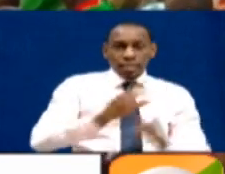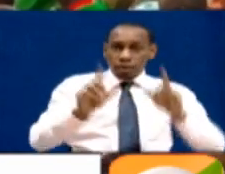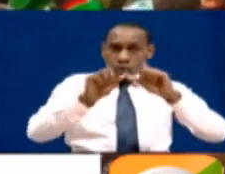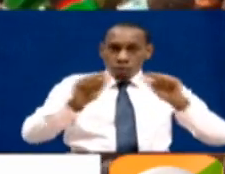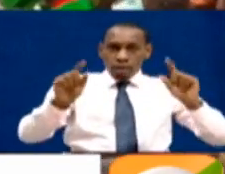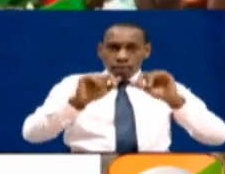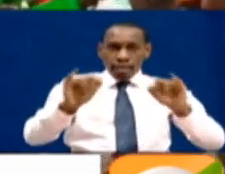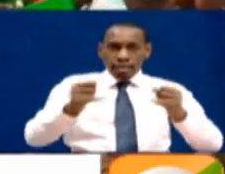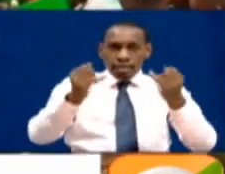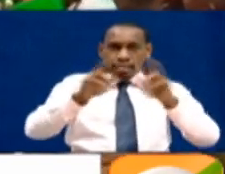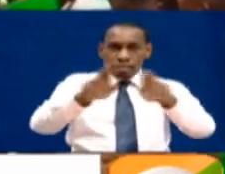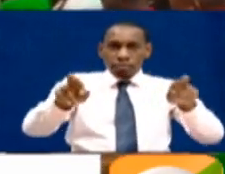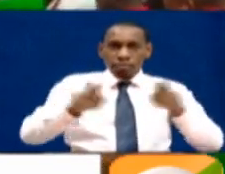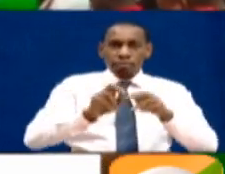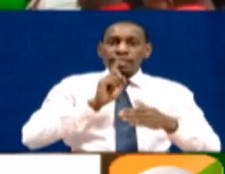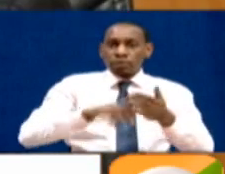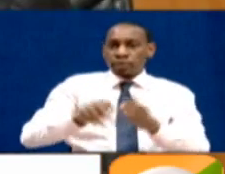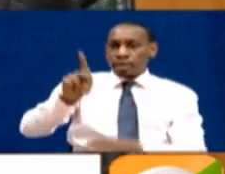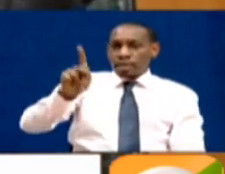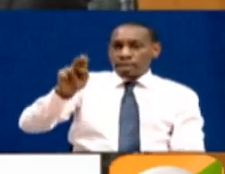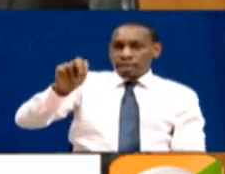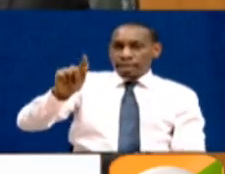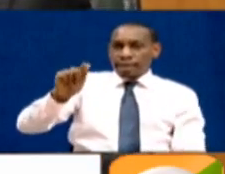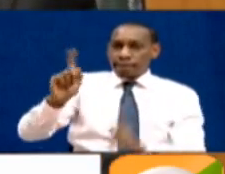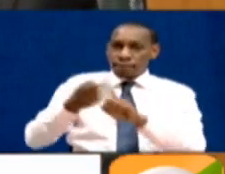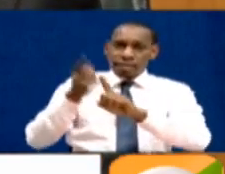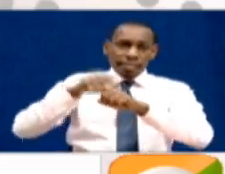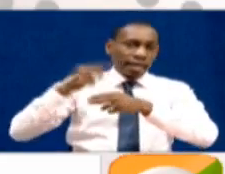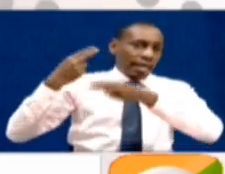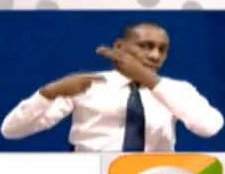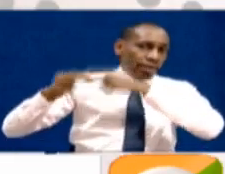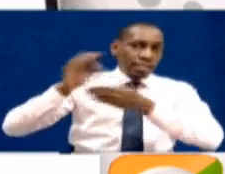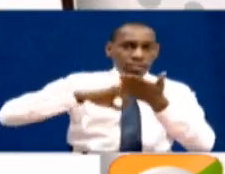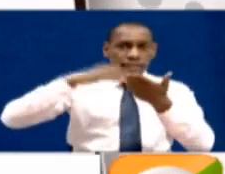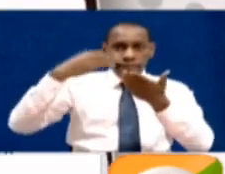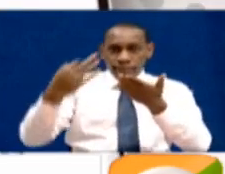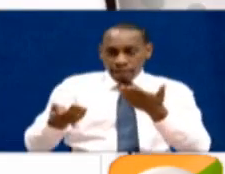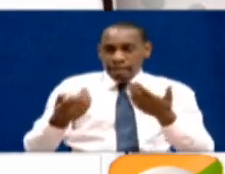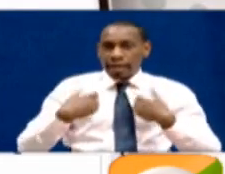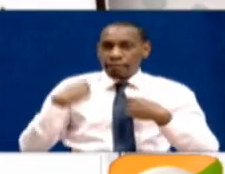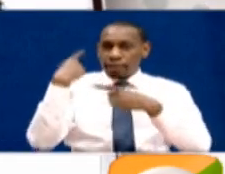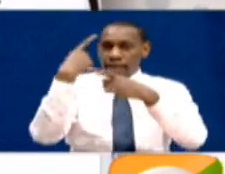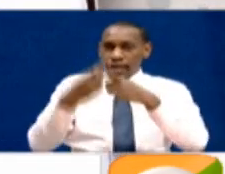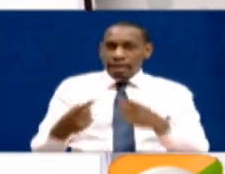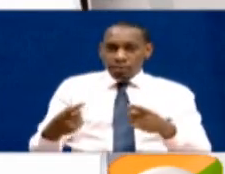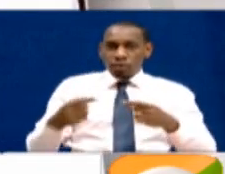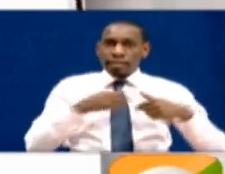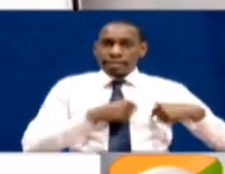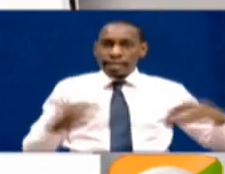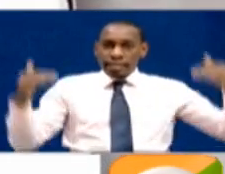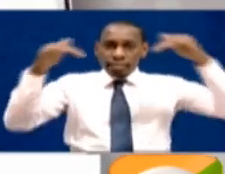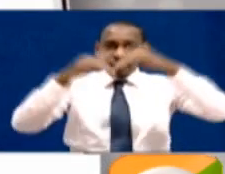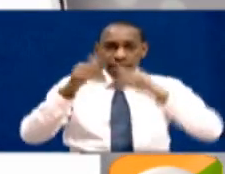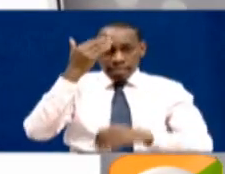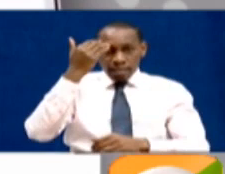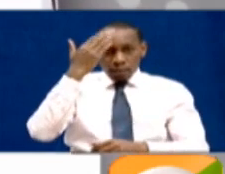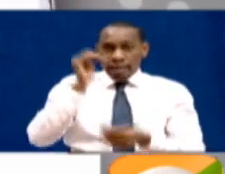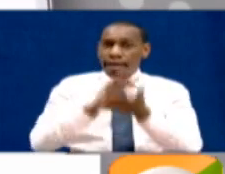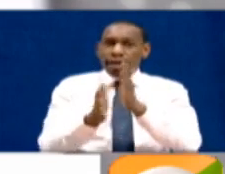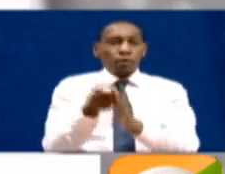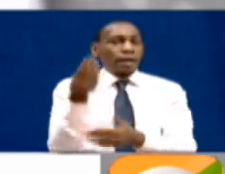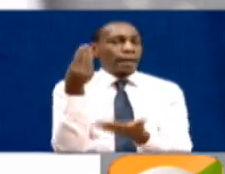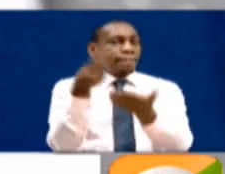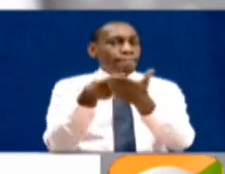to Newsroom, Sosion further says KNUT, for the first time in its history, failed to hold the annual delegates conference due to lack of